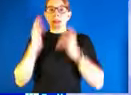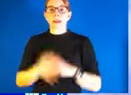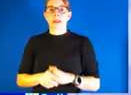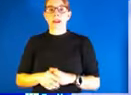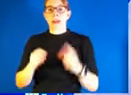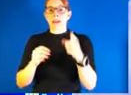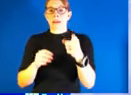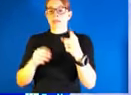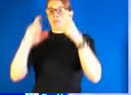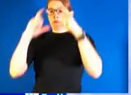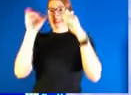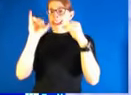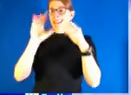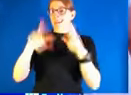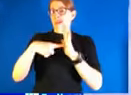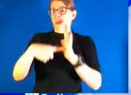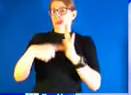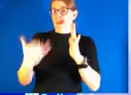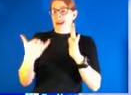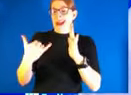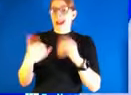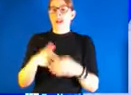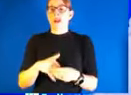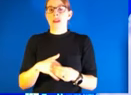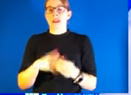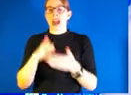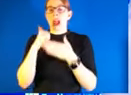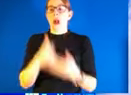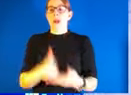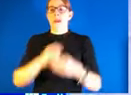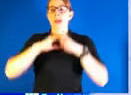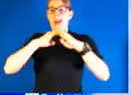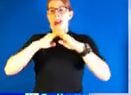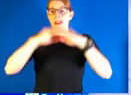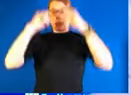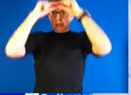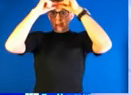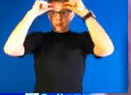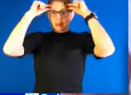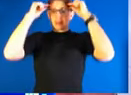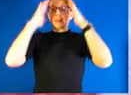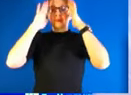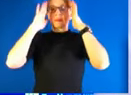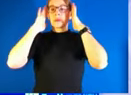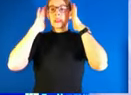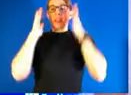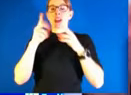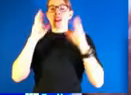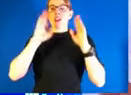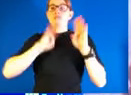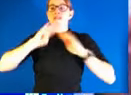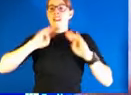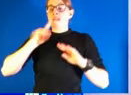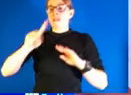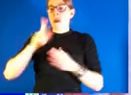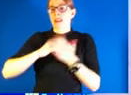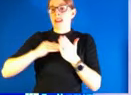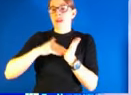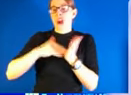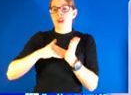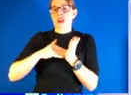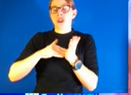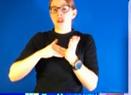areas to help block. You can kind of see that here. It's frustrating for some of our physicians that do wear glasses because they need